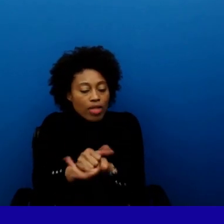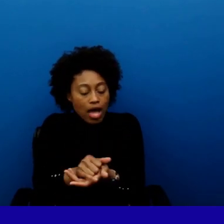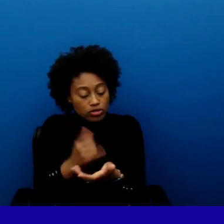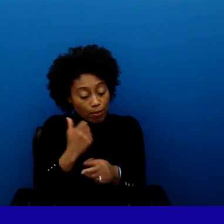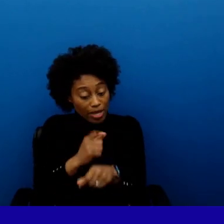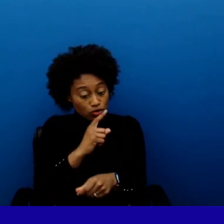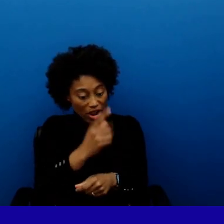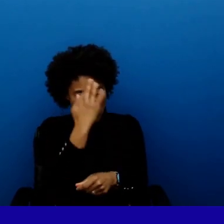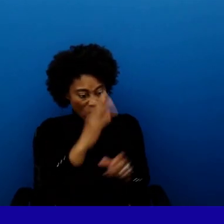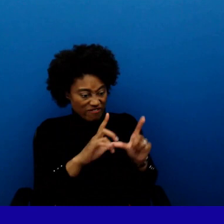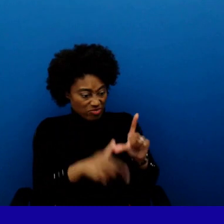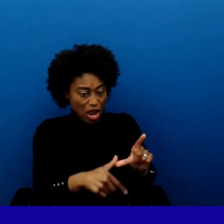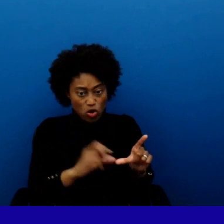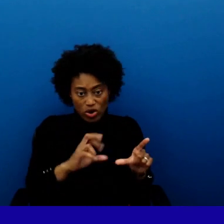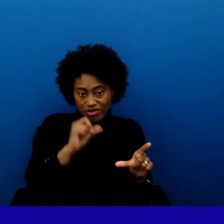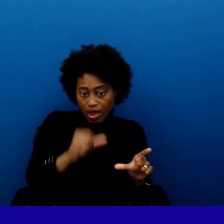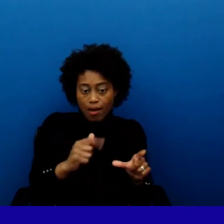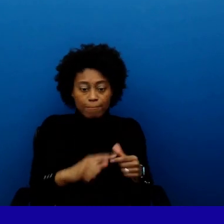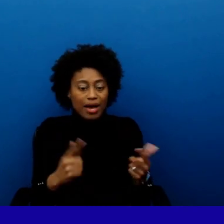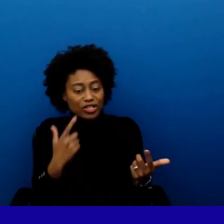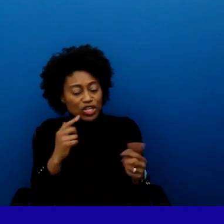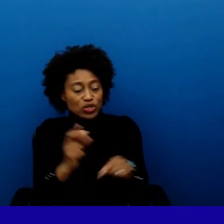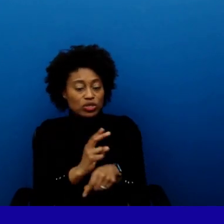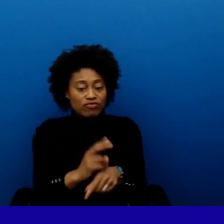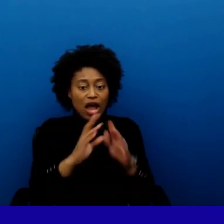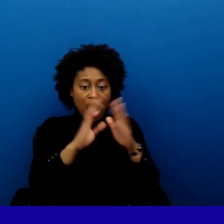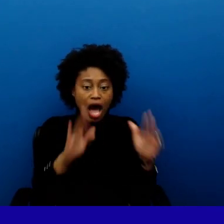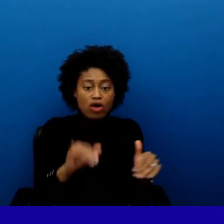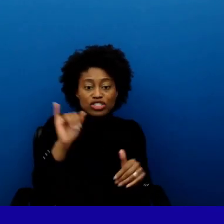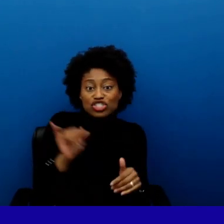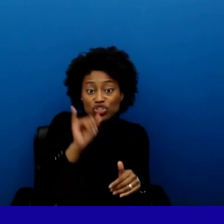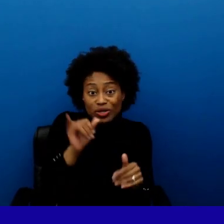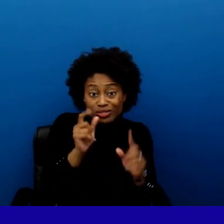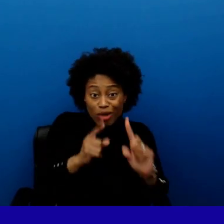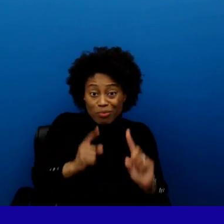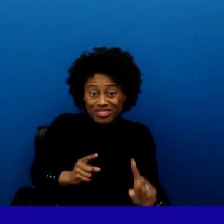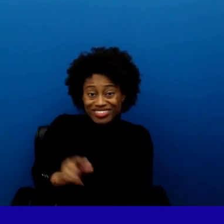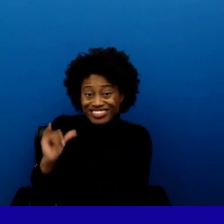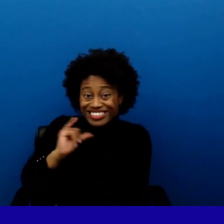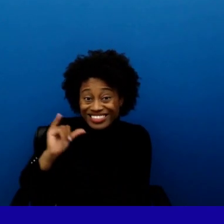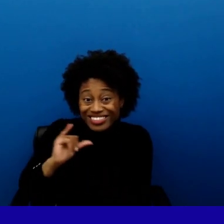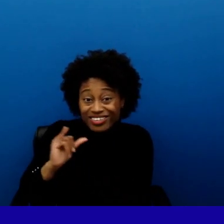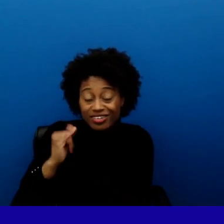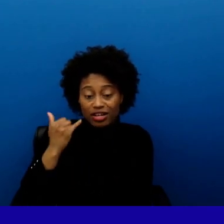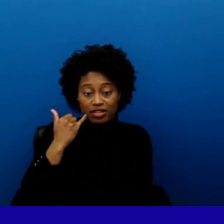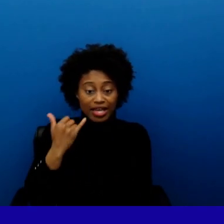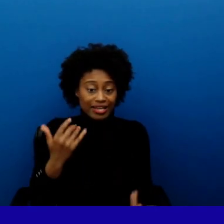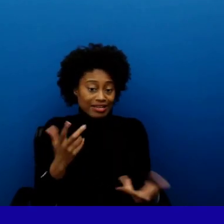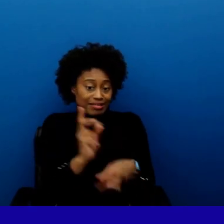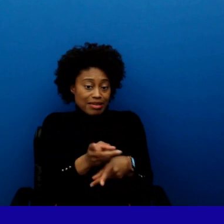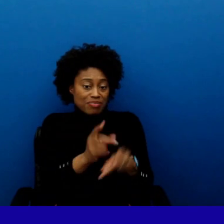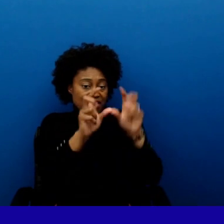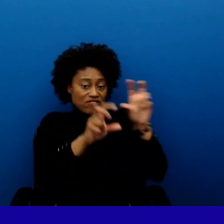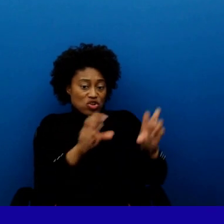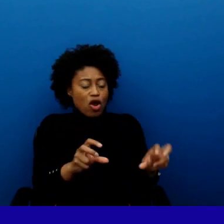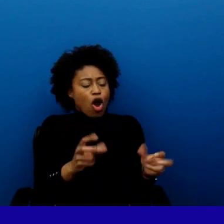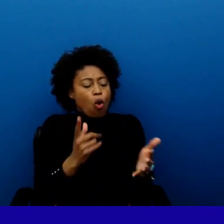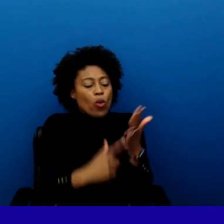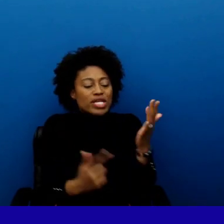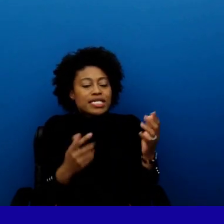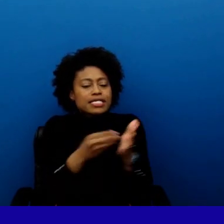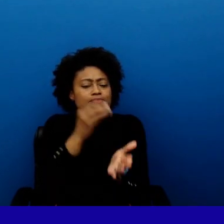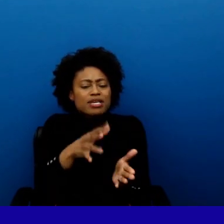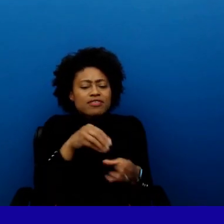you could do it with, like if you wanted to um for house insurance purposes, right? There's even other ways of doing it. Keep